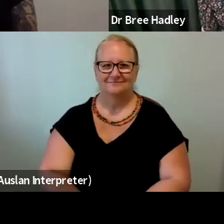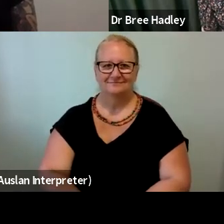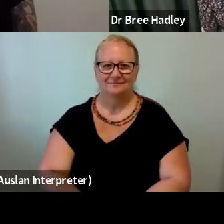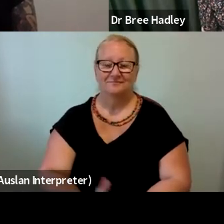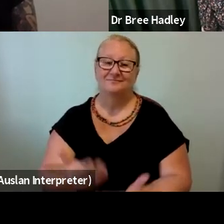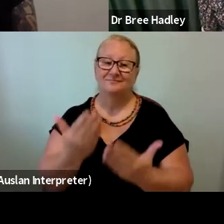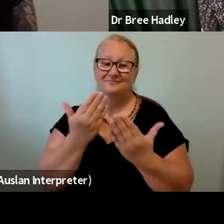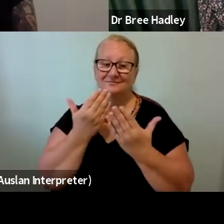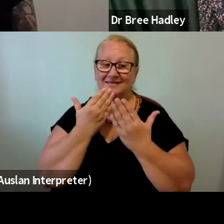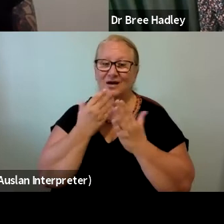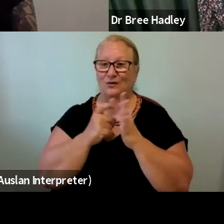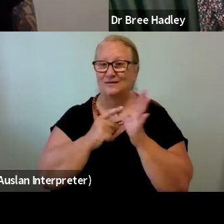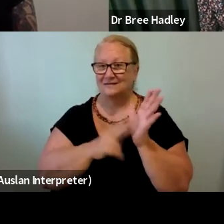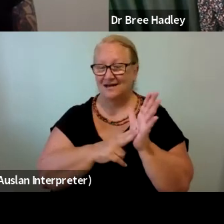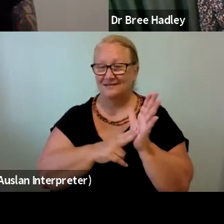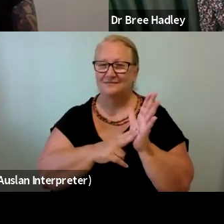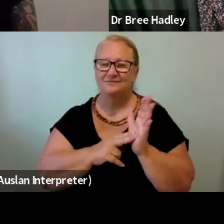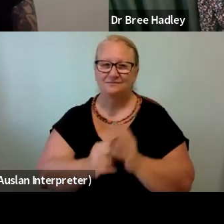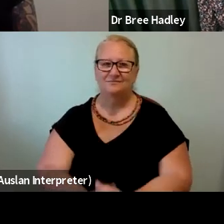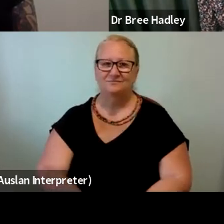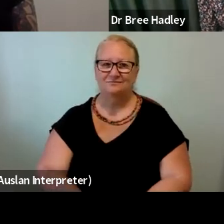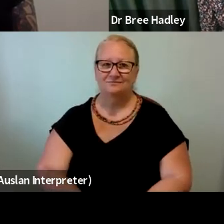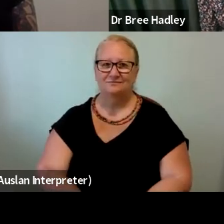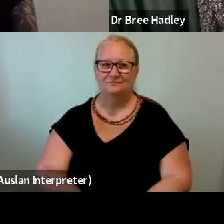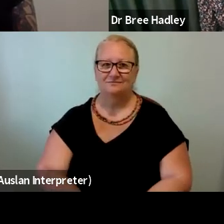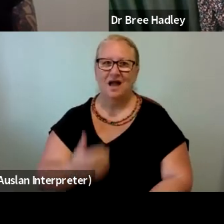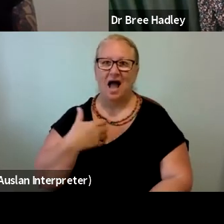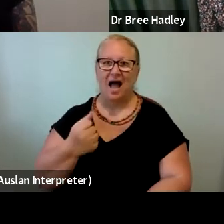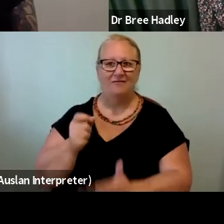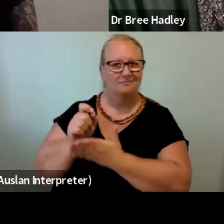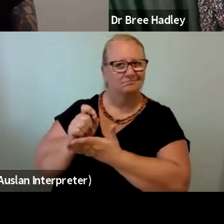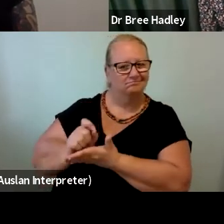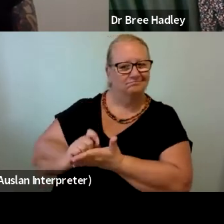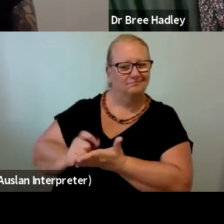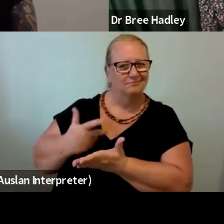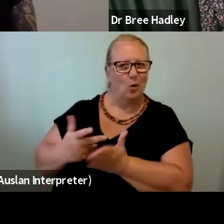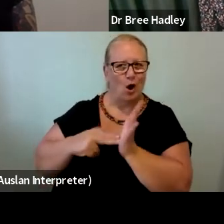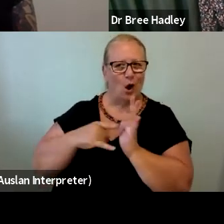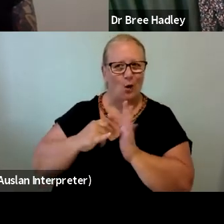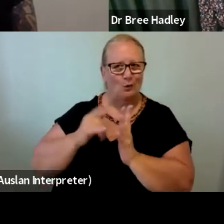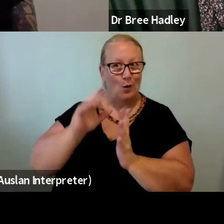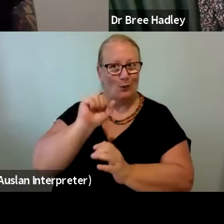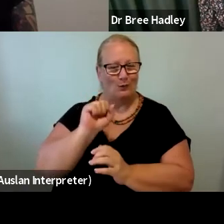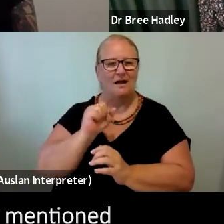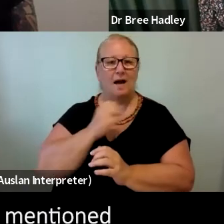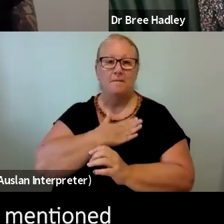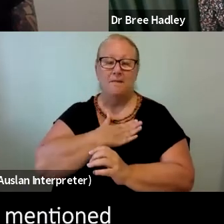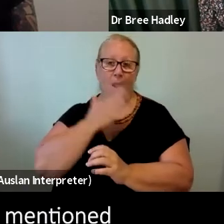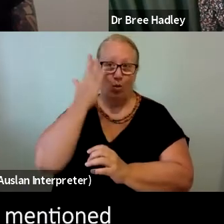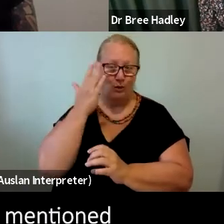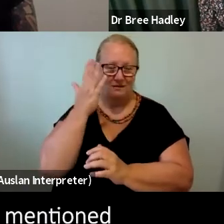Thank you, Dan. Thank you for that one. I have scribbled some more, so bear with me. Here are my thoughts.